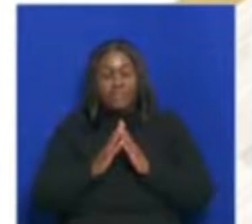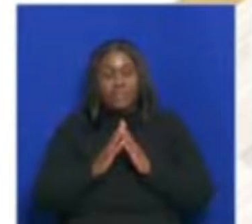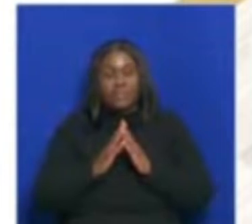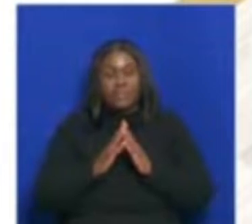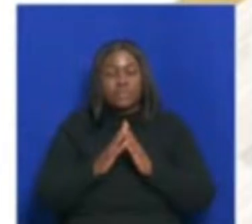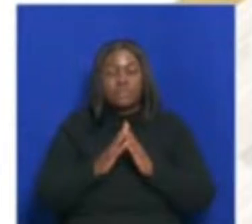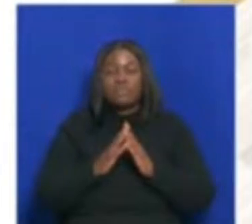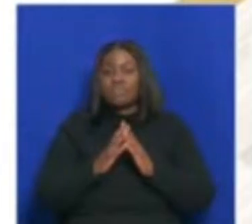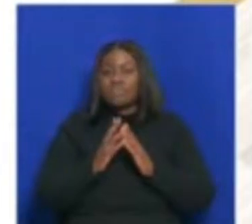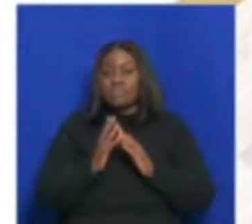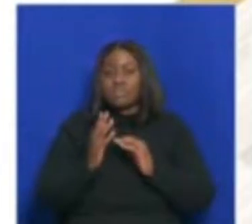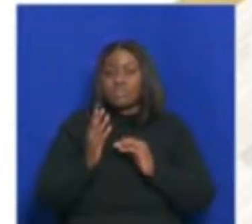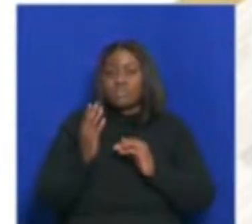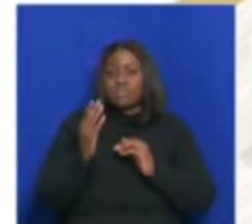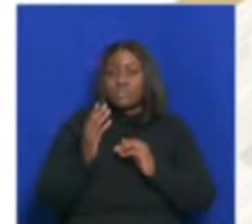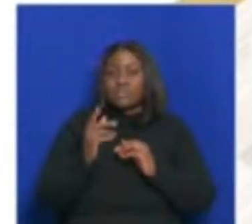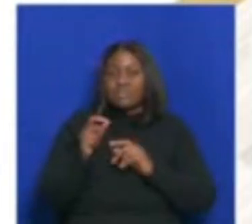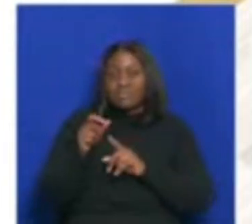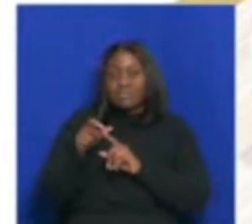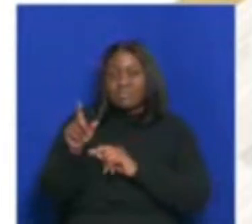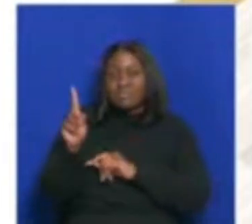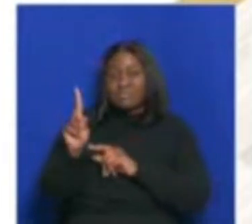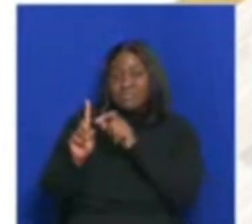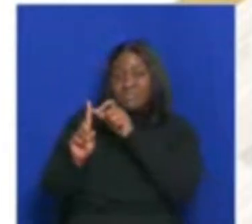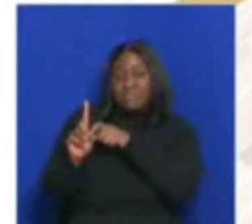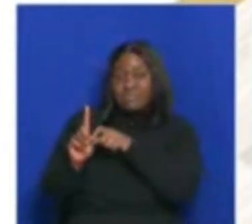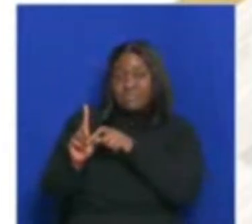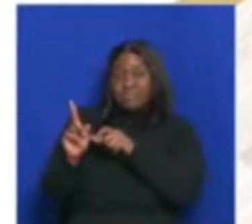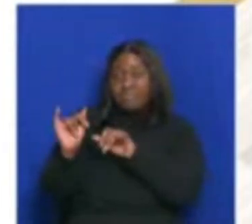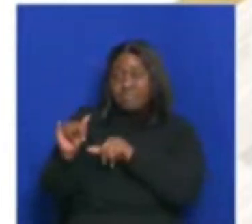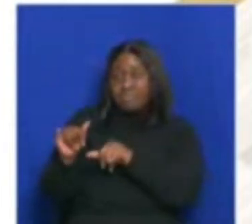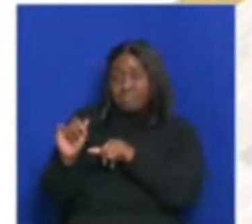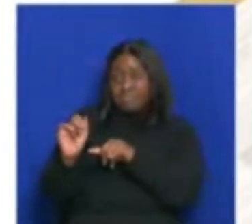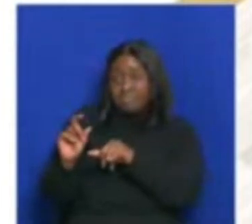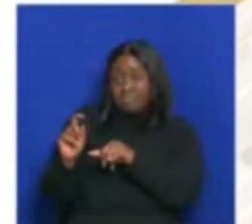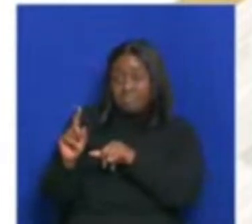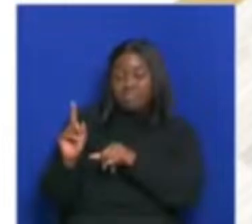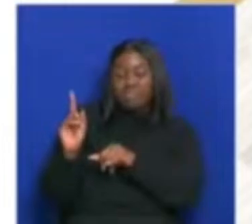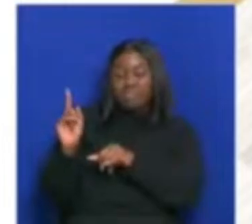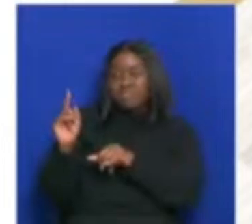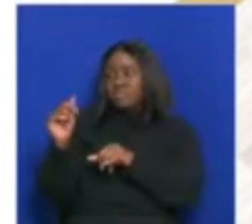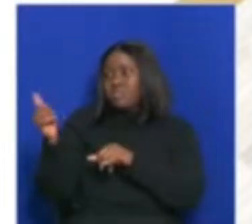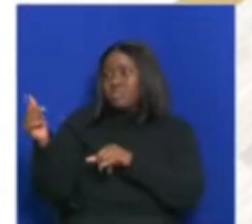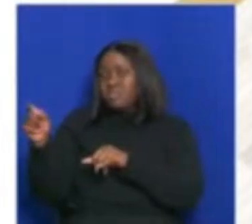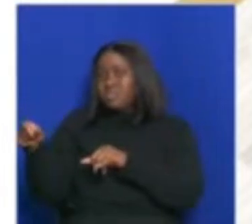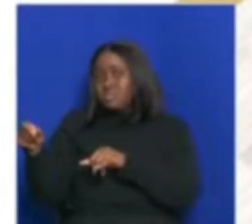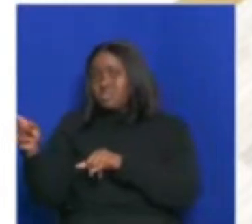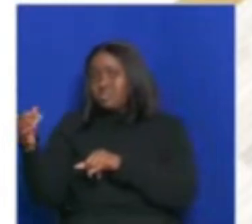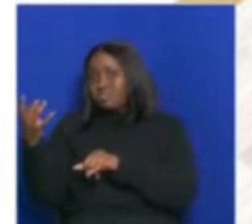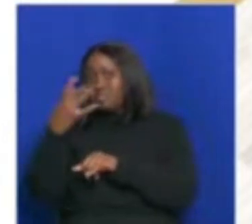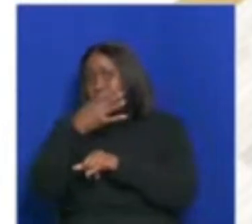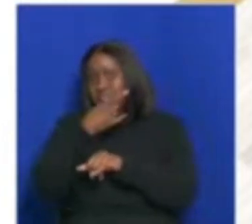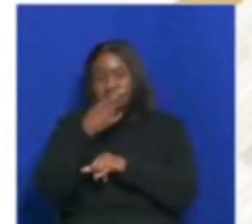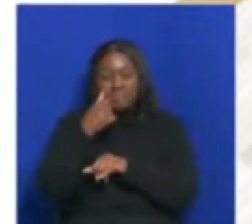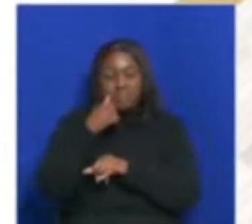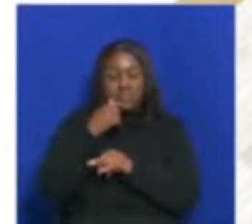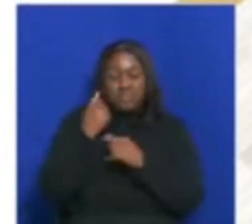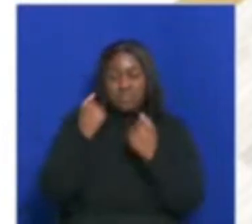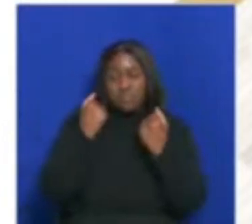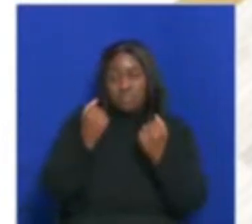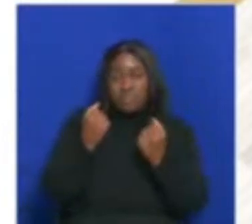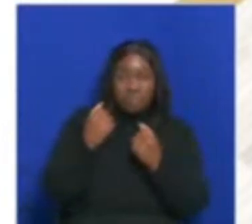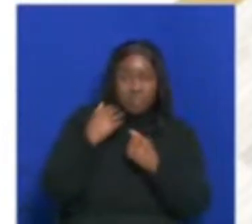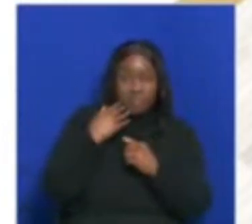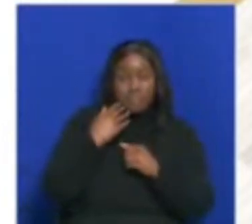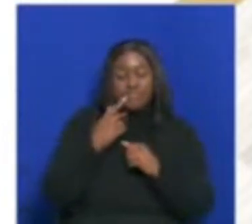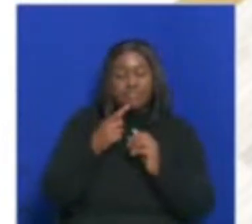victim resided to inform him when the vehicle was driving out of the said estate. On the 30th of May 2024,